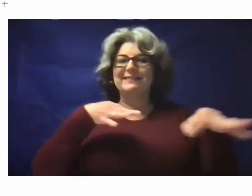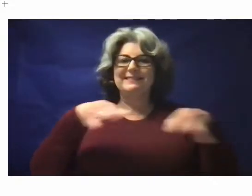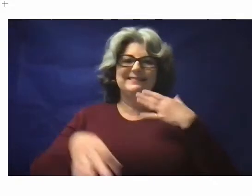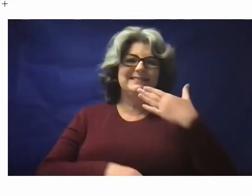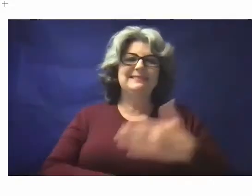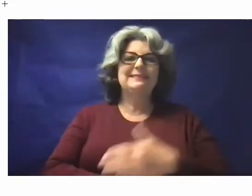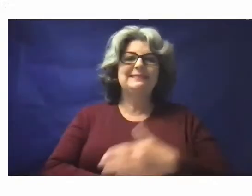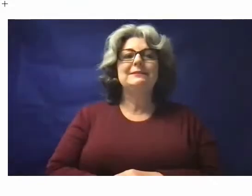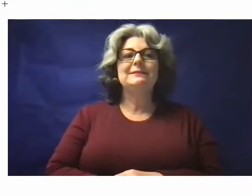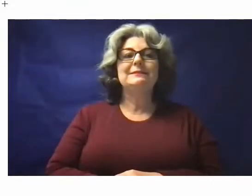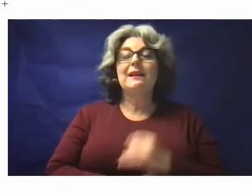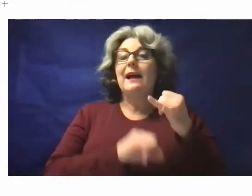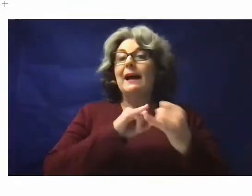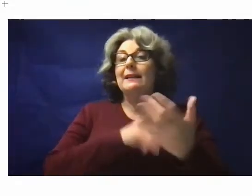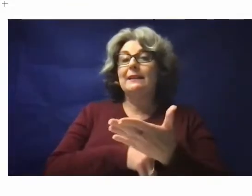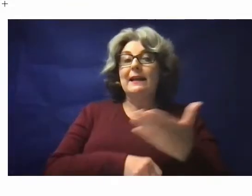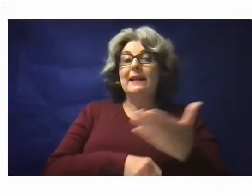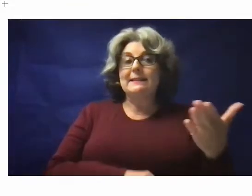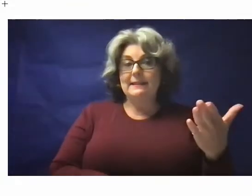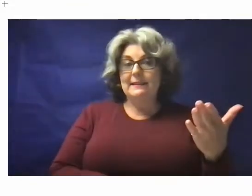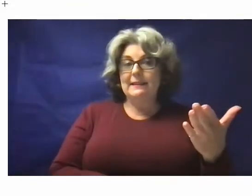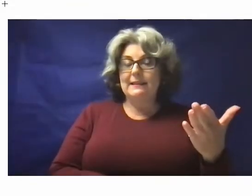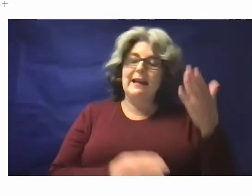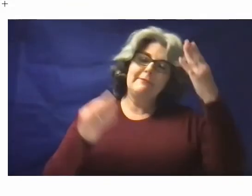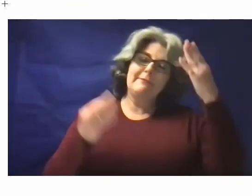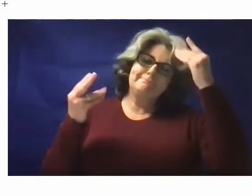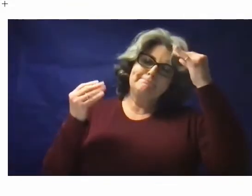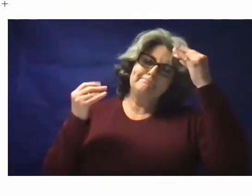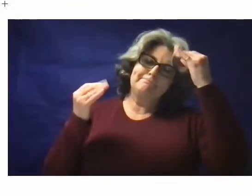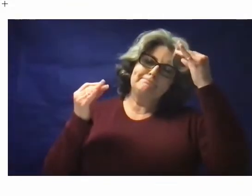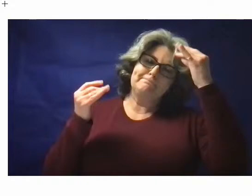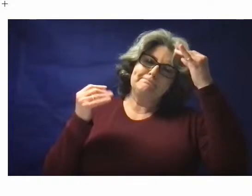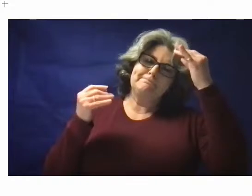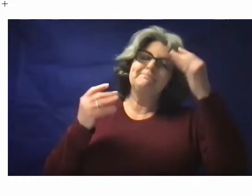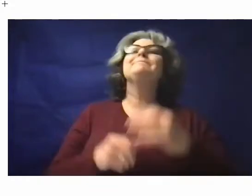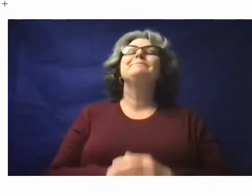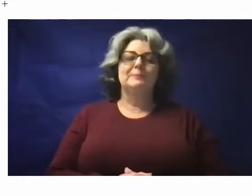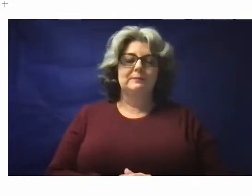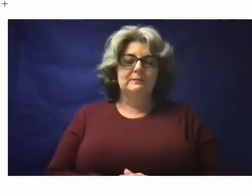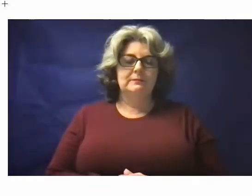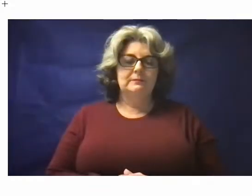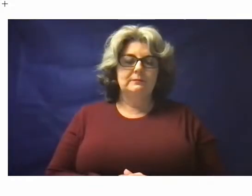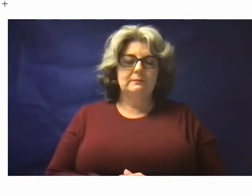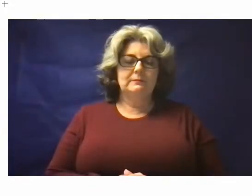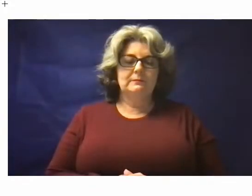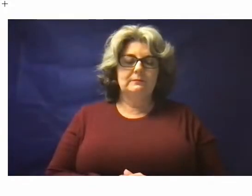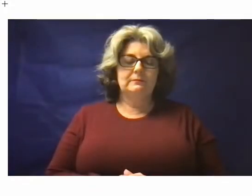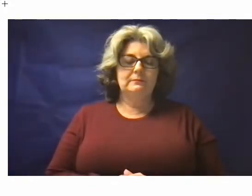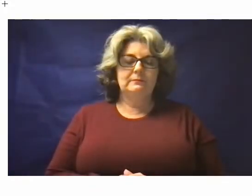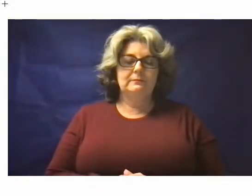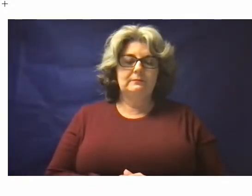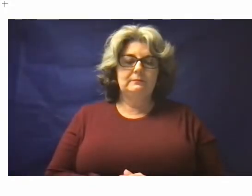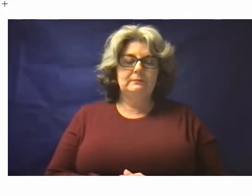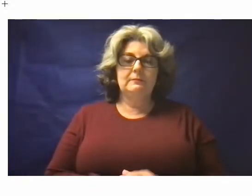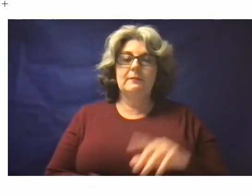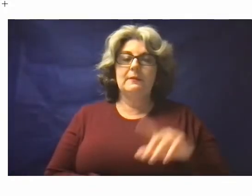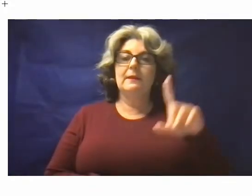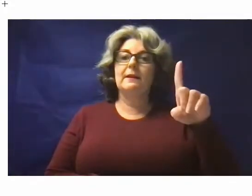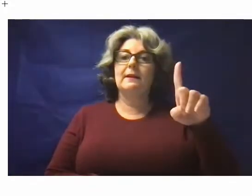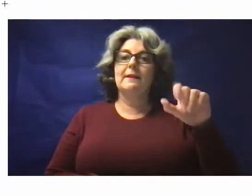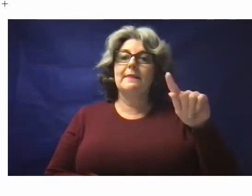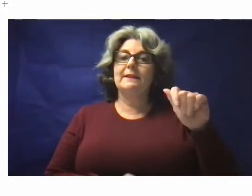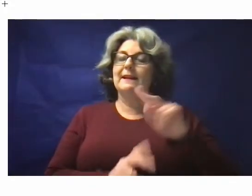last thing I'll add, actually, now that I've finished speaking, I was getting another idea. But the last thing I'll add is that the data is highly confidential.